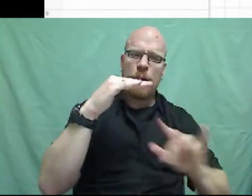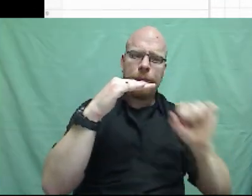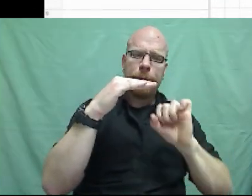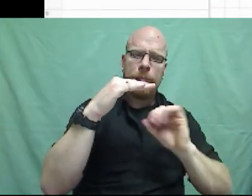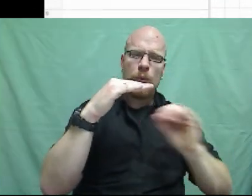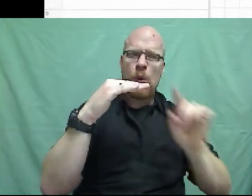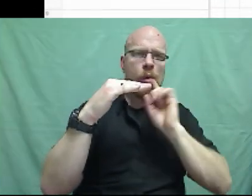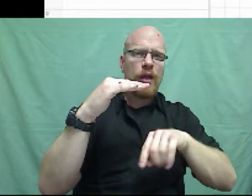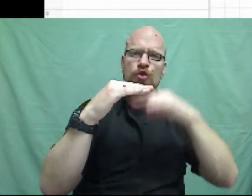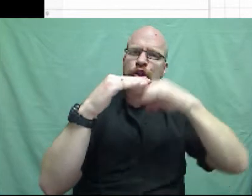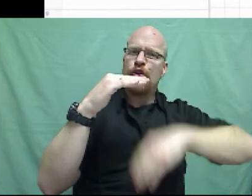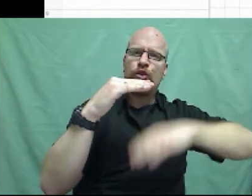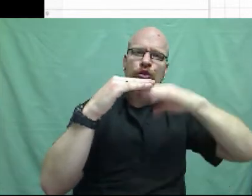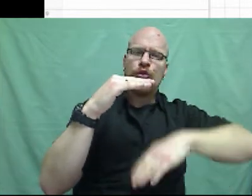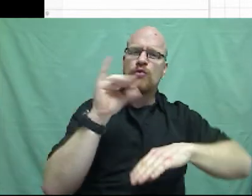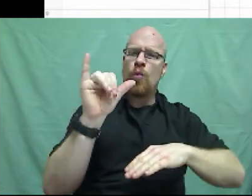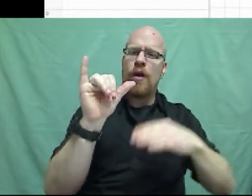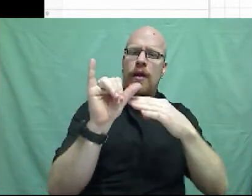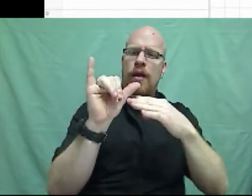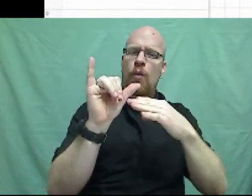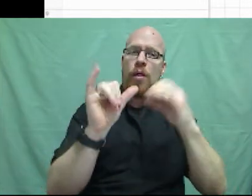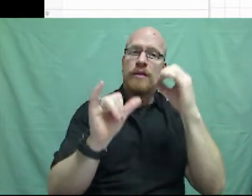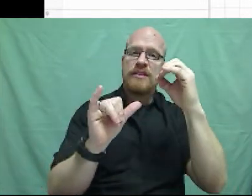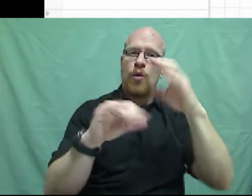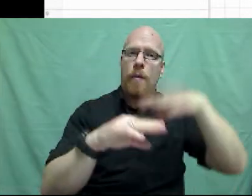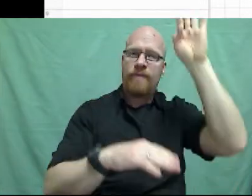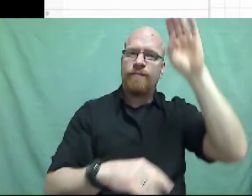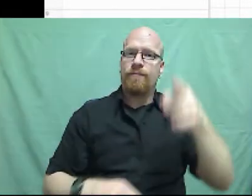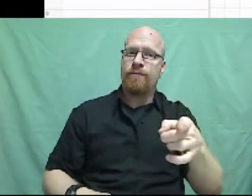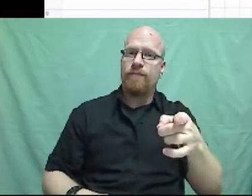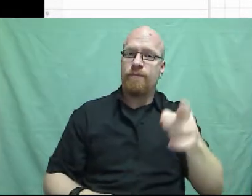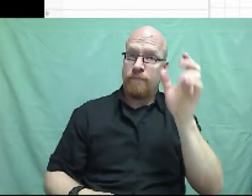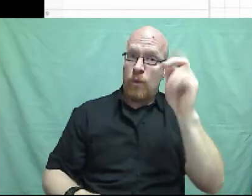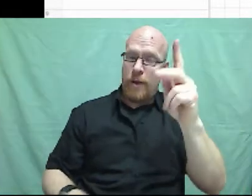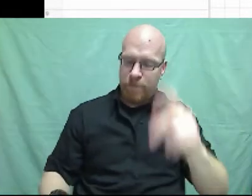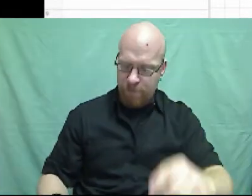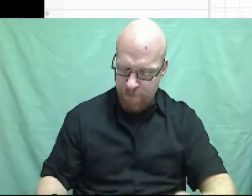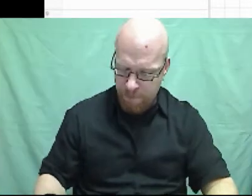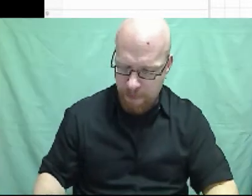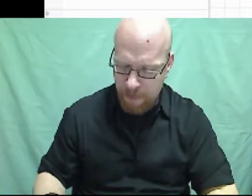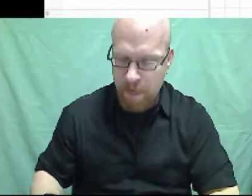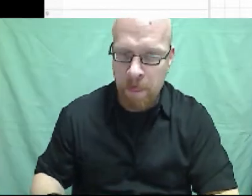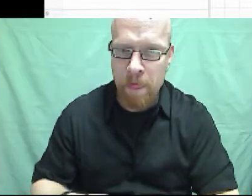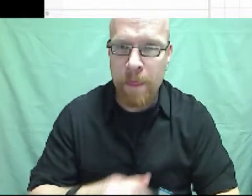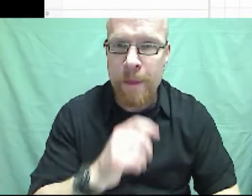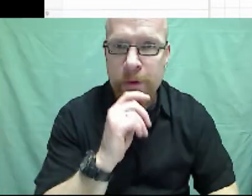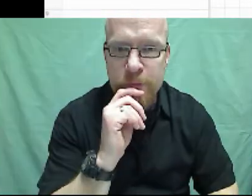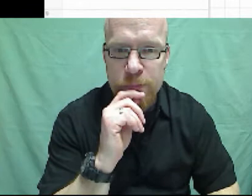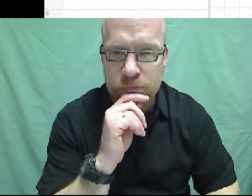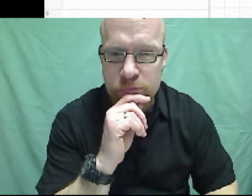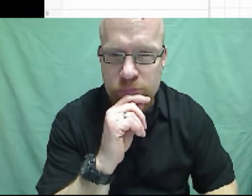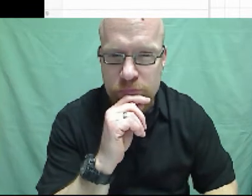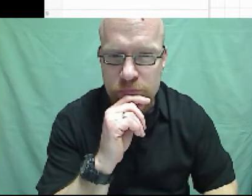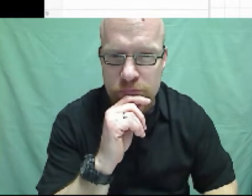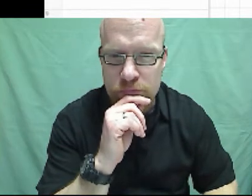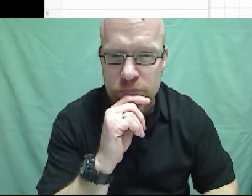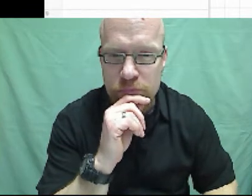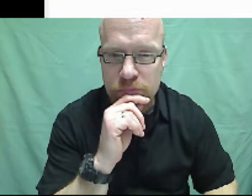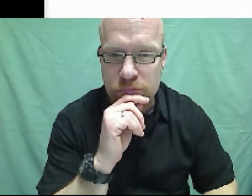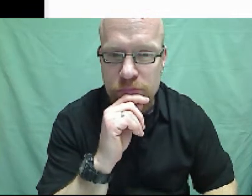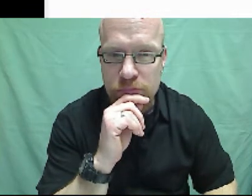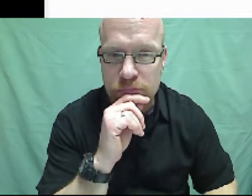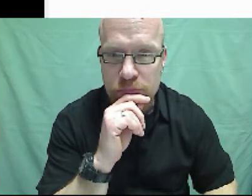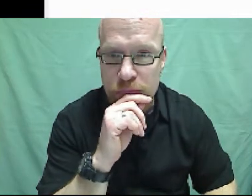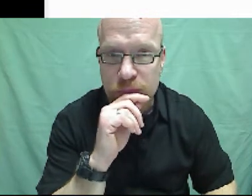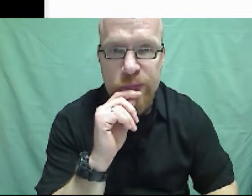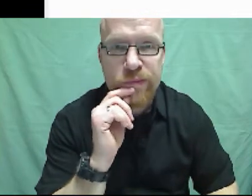there's no like y equals -1, y equals -2. There is none of that. There's no answer. There are no answers for y below 0.